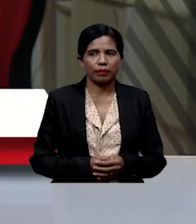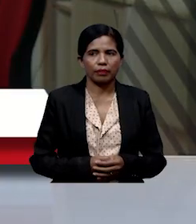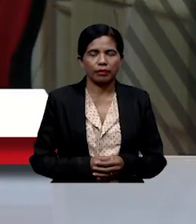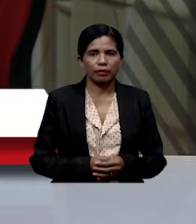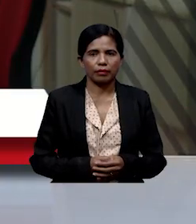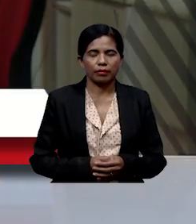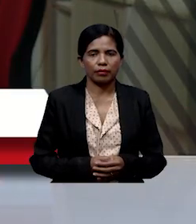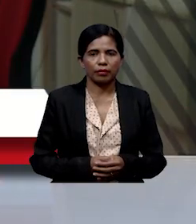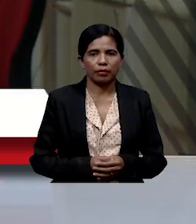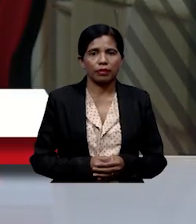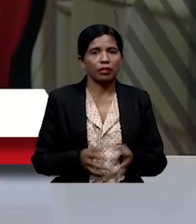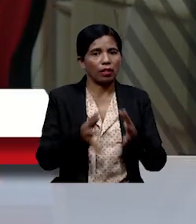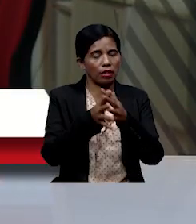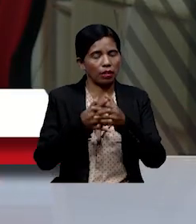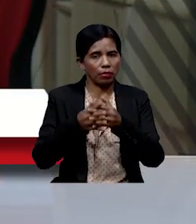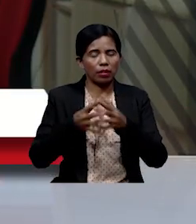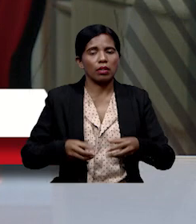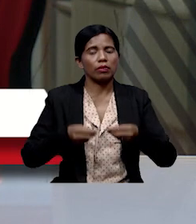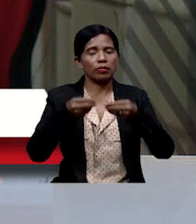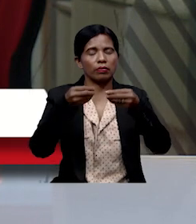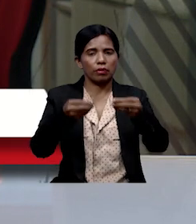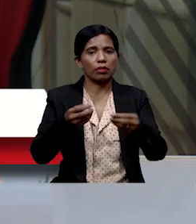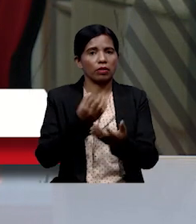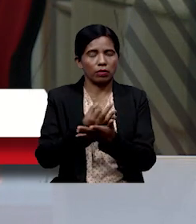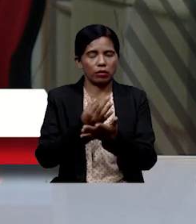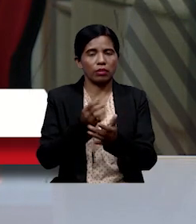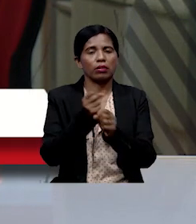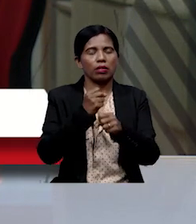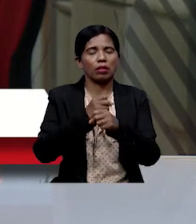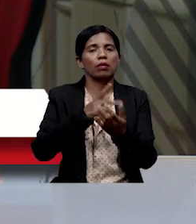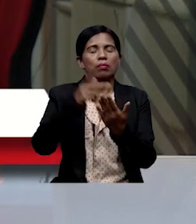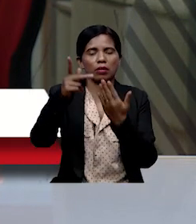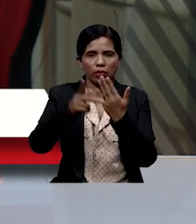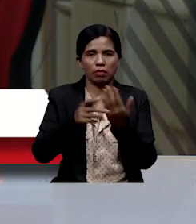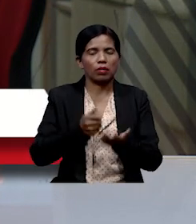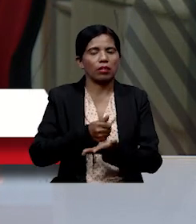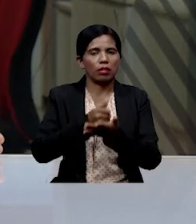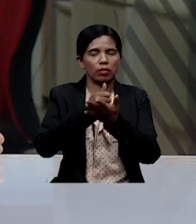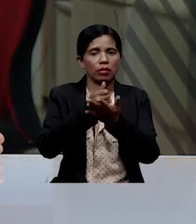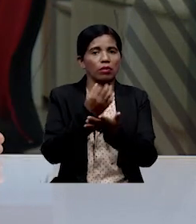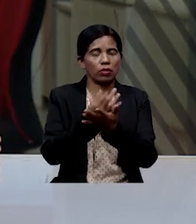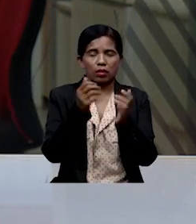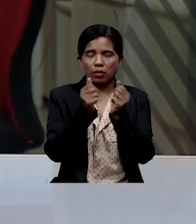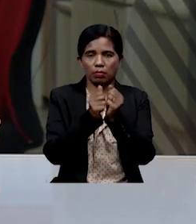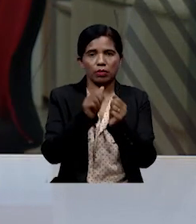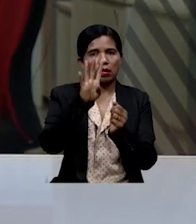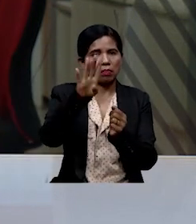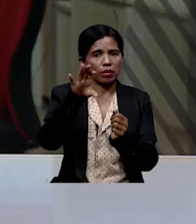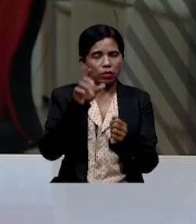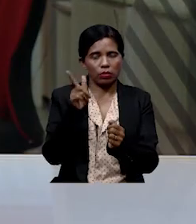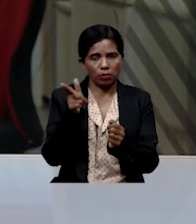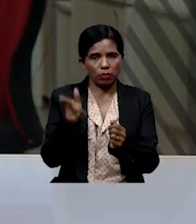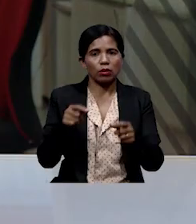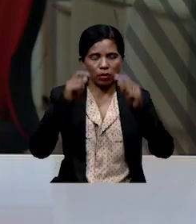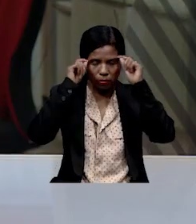Estados Unidos América hatou ninia komprometidu atu formaliza programa asisténsia tokon atu satru anulu ba Timor-Leste